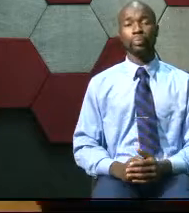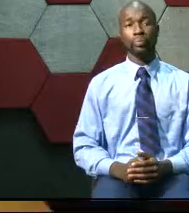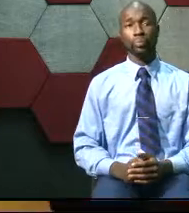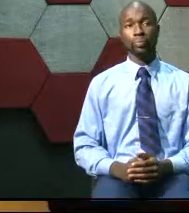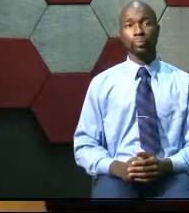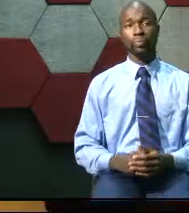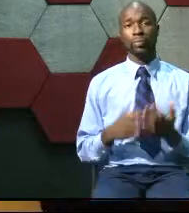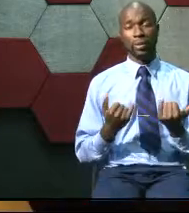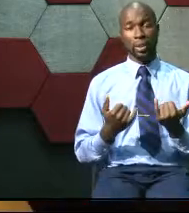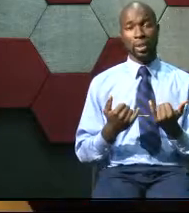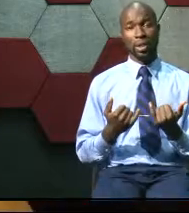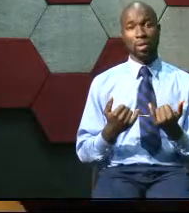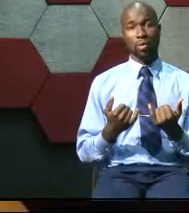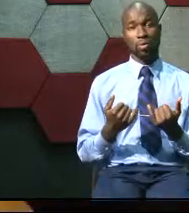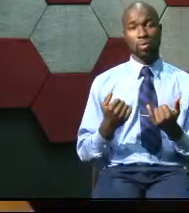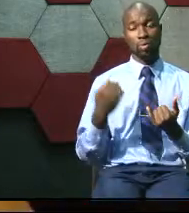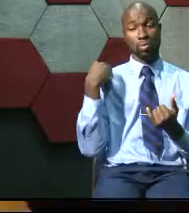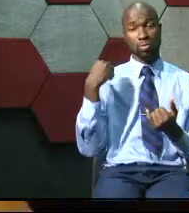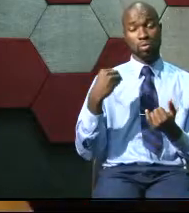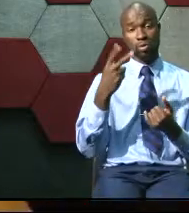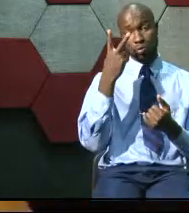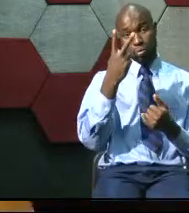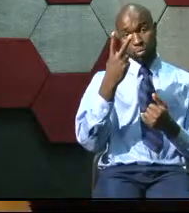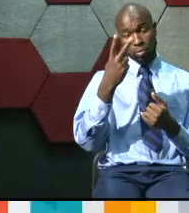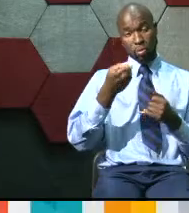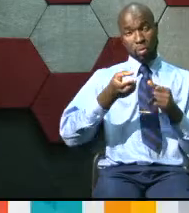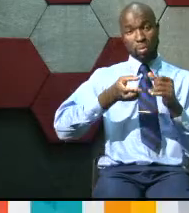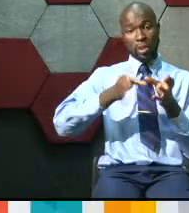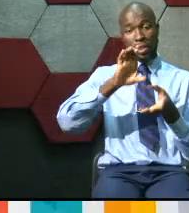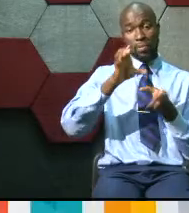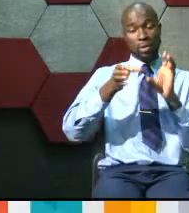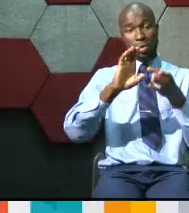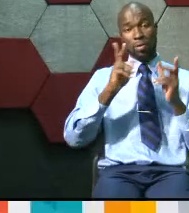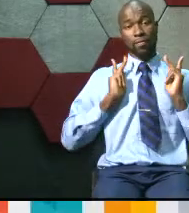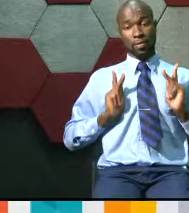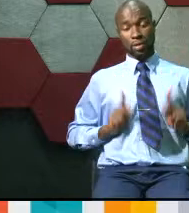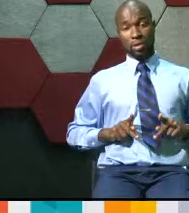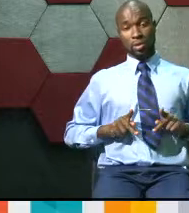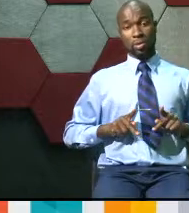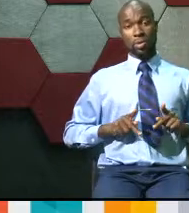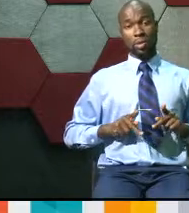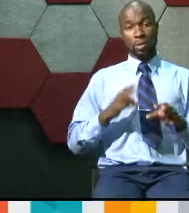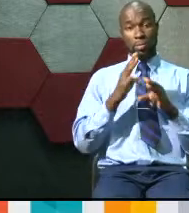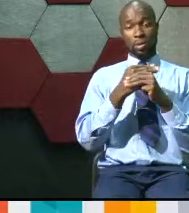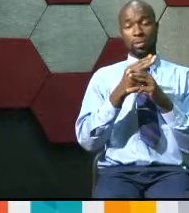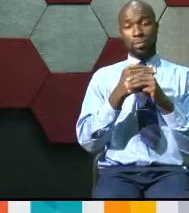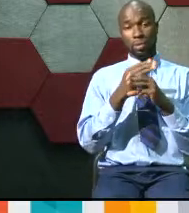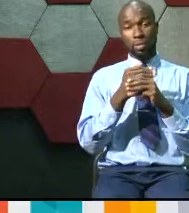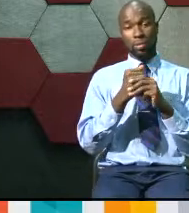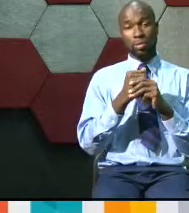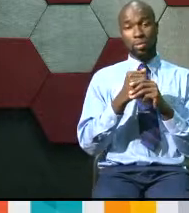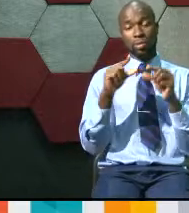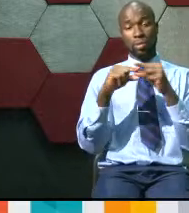The runners-up of the Chemical, Physical and Mathematical Sciences category